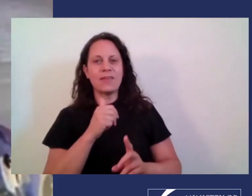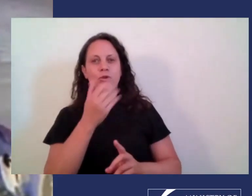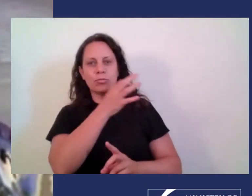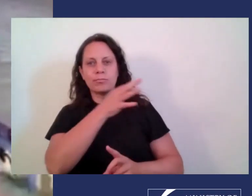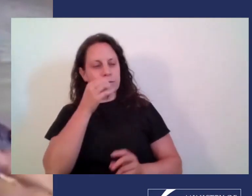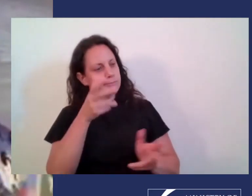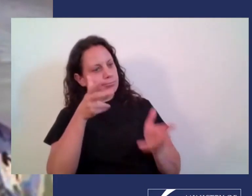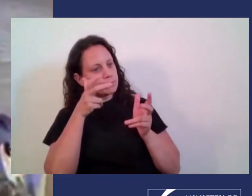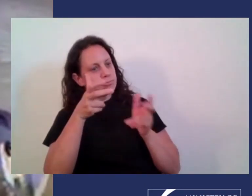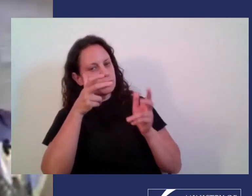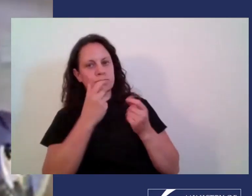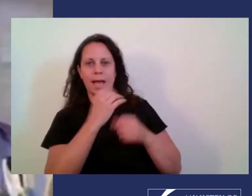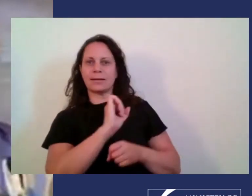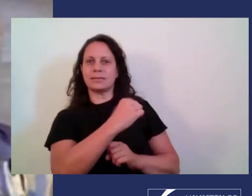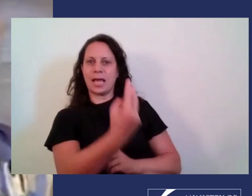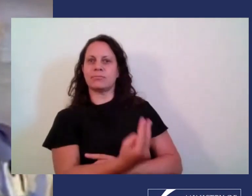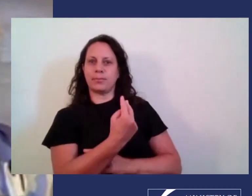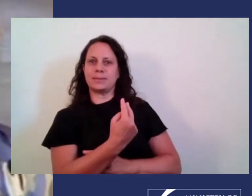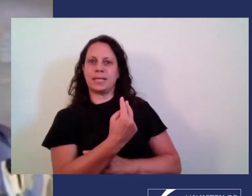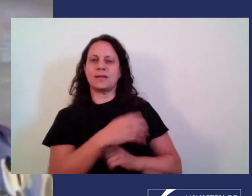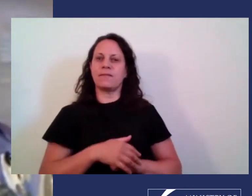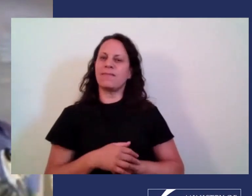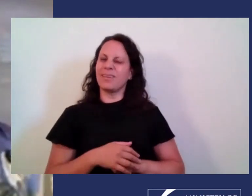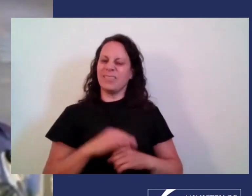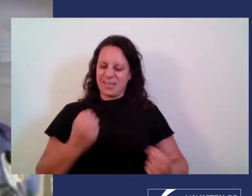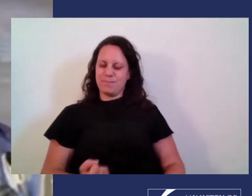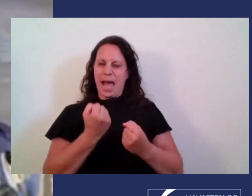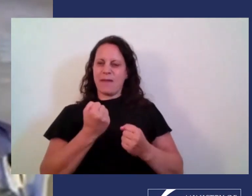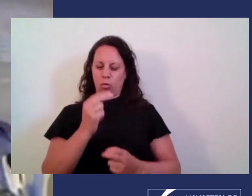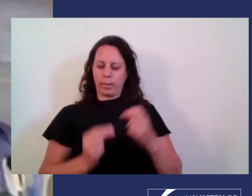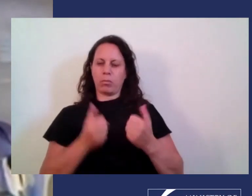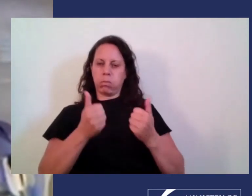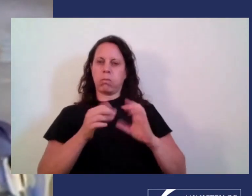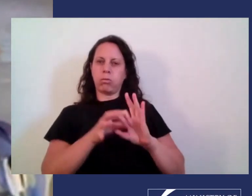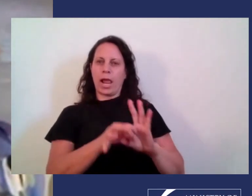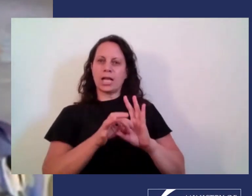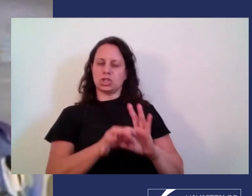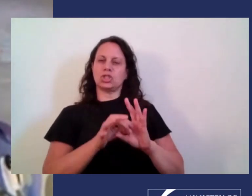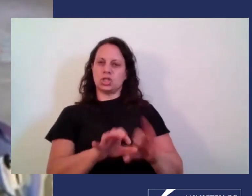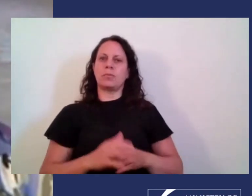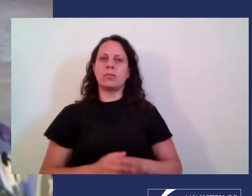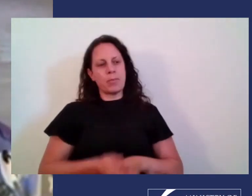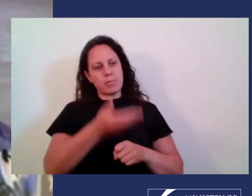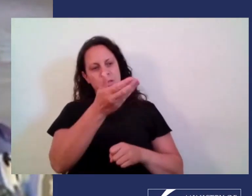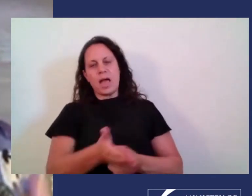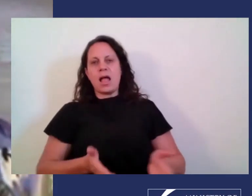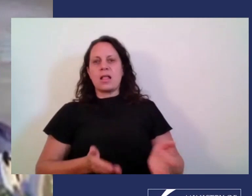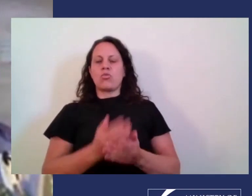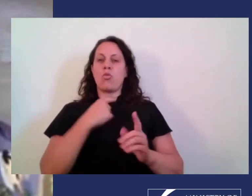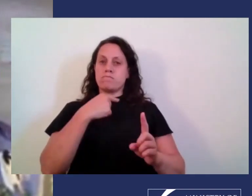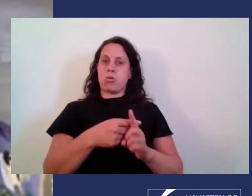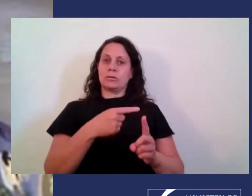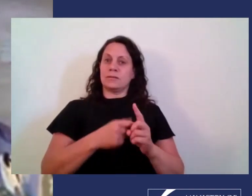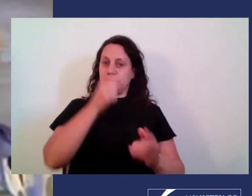that's a powerful part of building your relationship with them and of supporting them to have a really positive experience. So